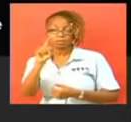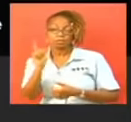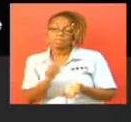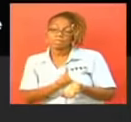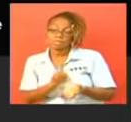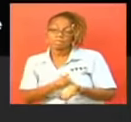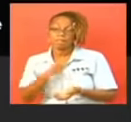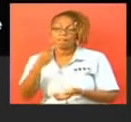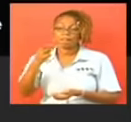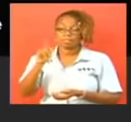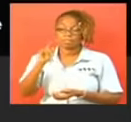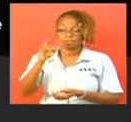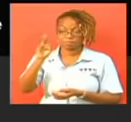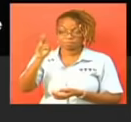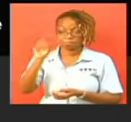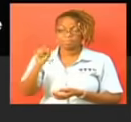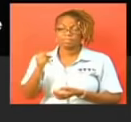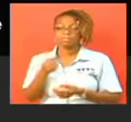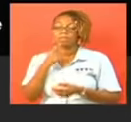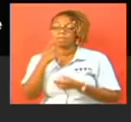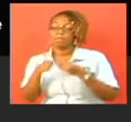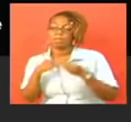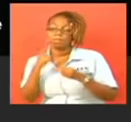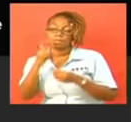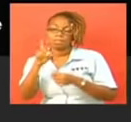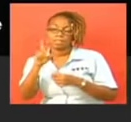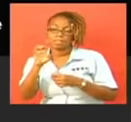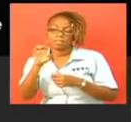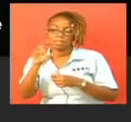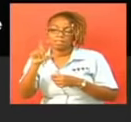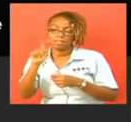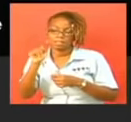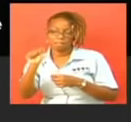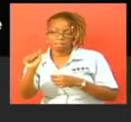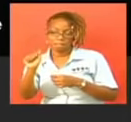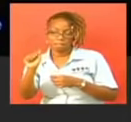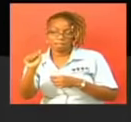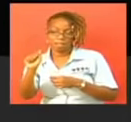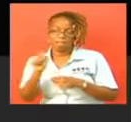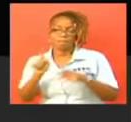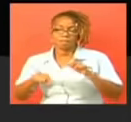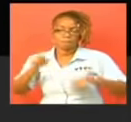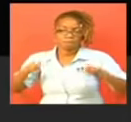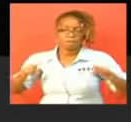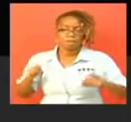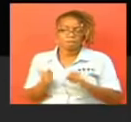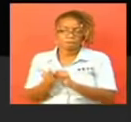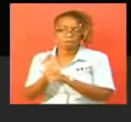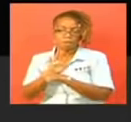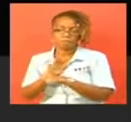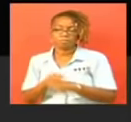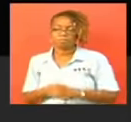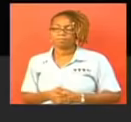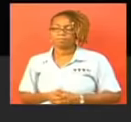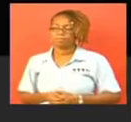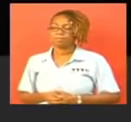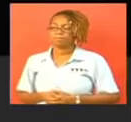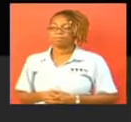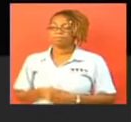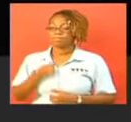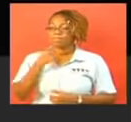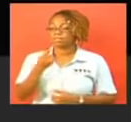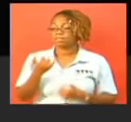of the Delta variant. I know that the CMO and the Prime Minister would have expressed some concern over that particular variant. Just wanted to know